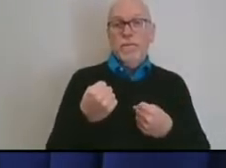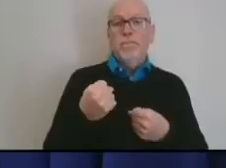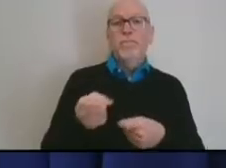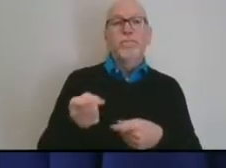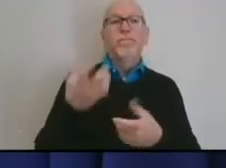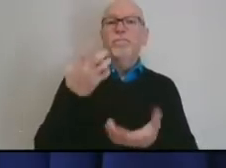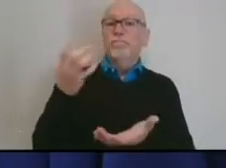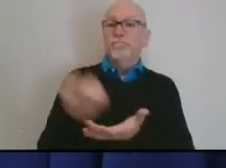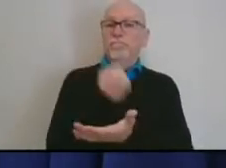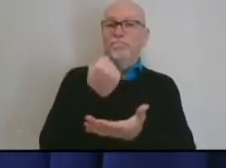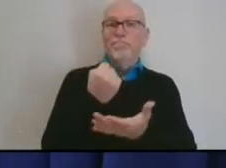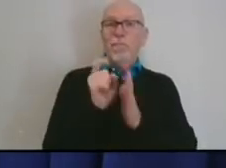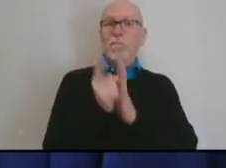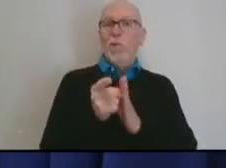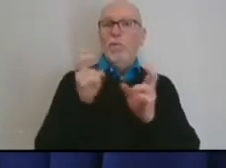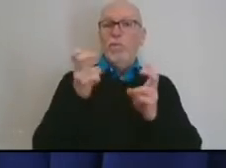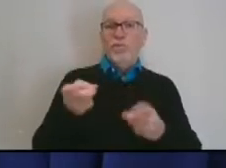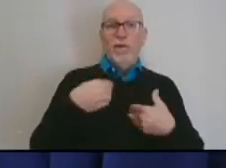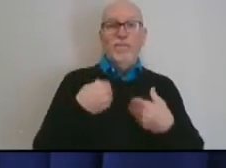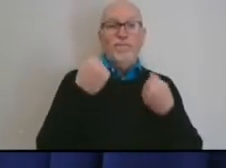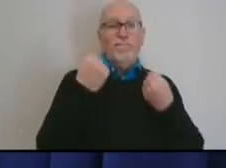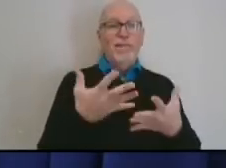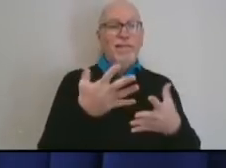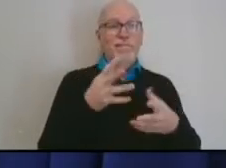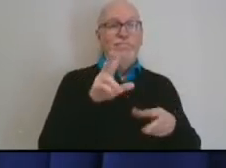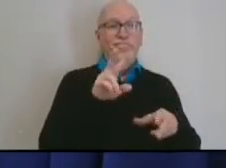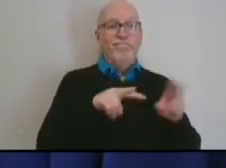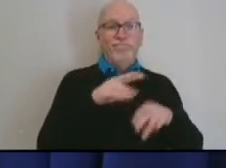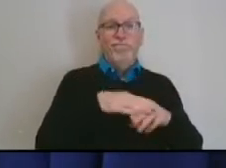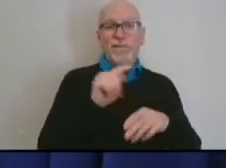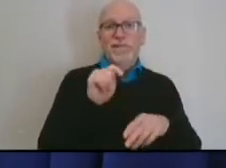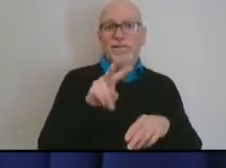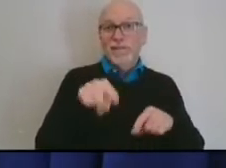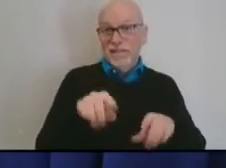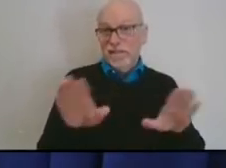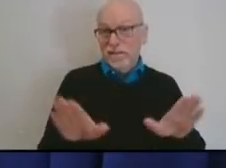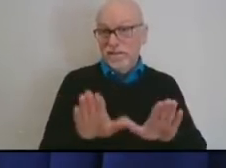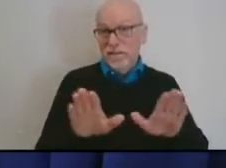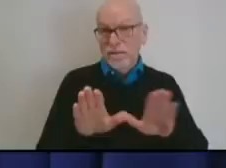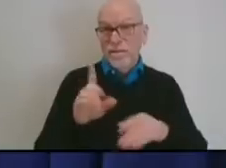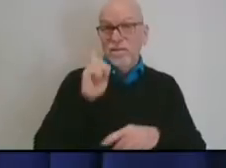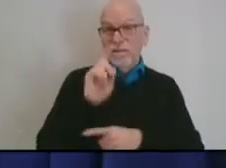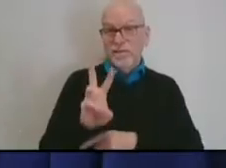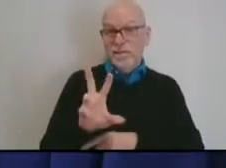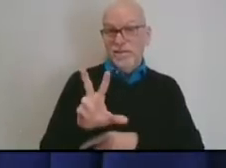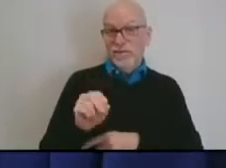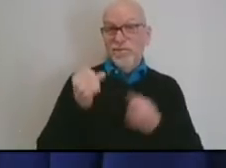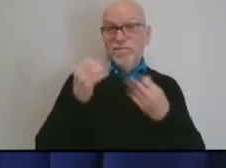seizing the day. You've got a lot of eyeballs on the television this Sunday. I think it's 6:30,